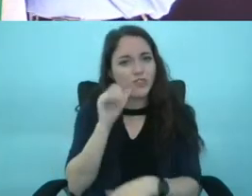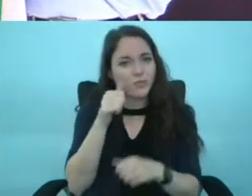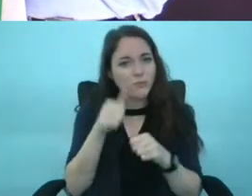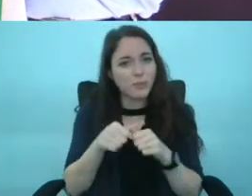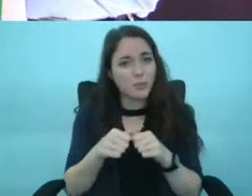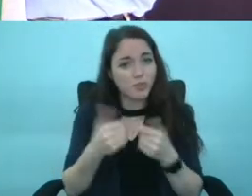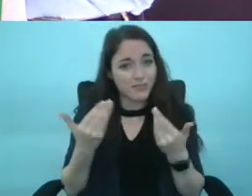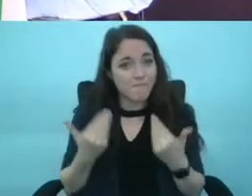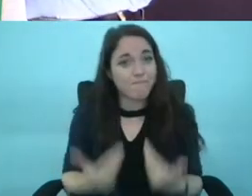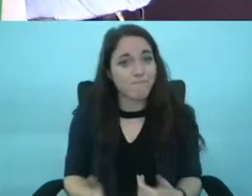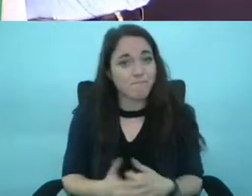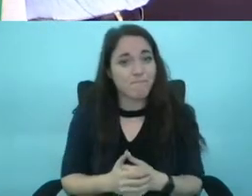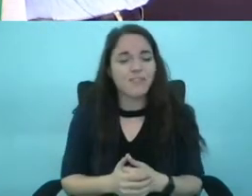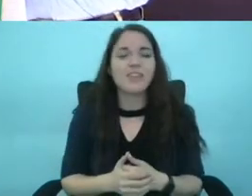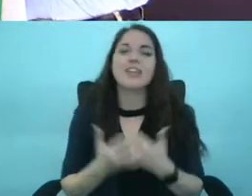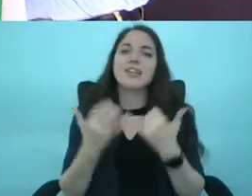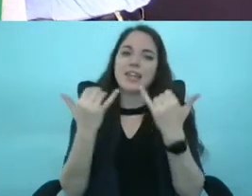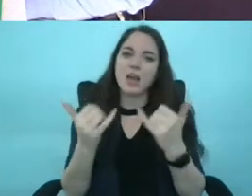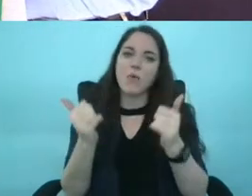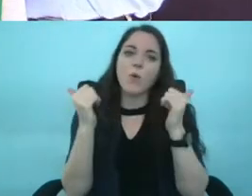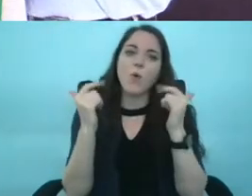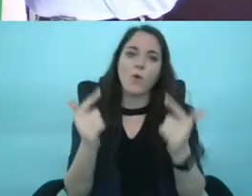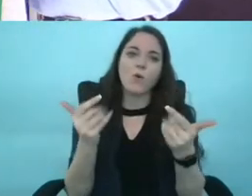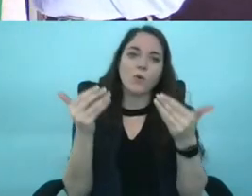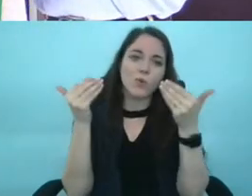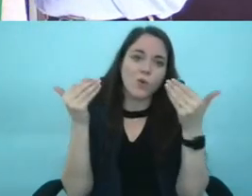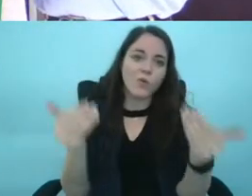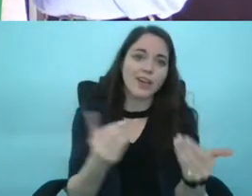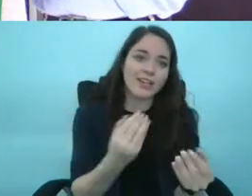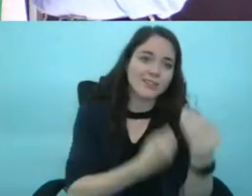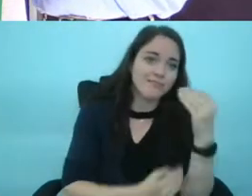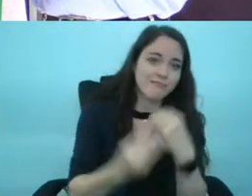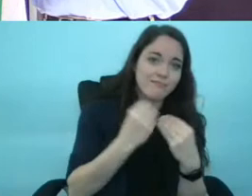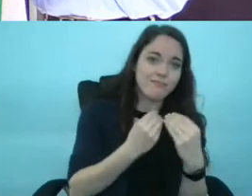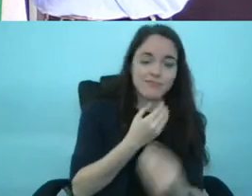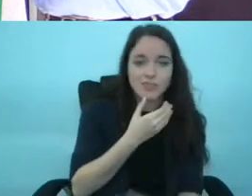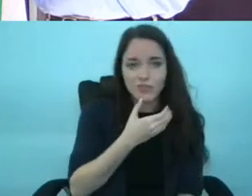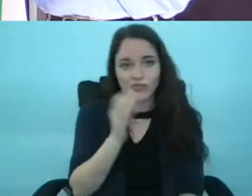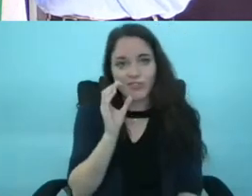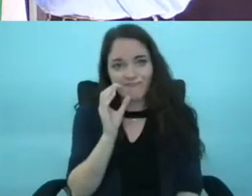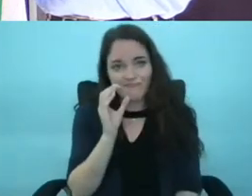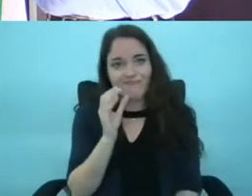to receive the elements, the bread and the cup.